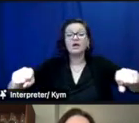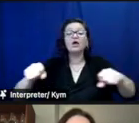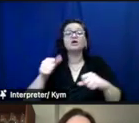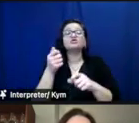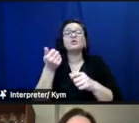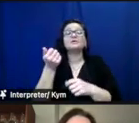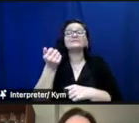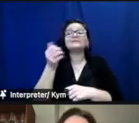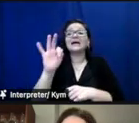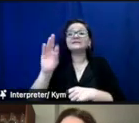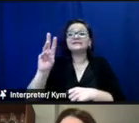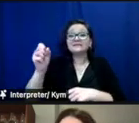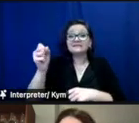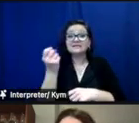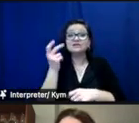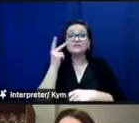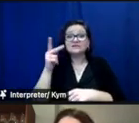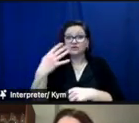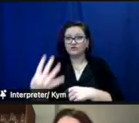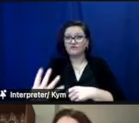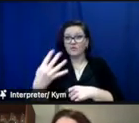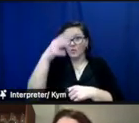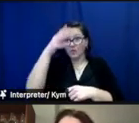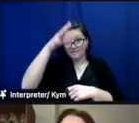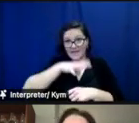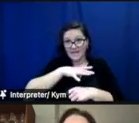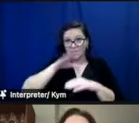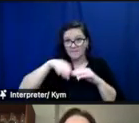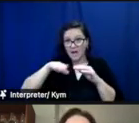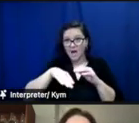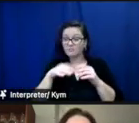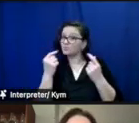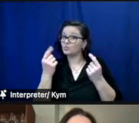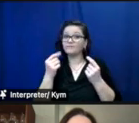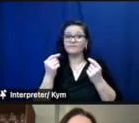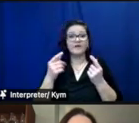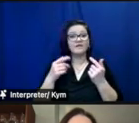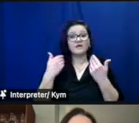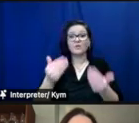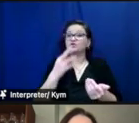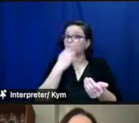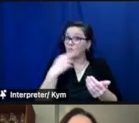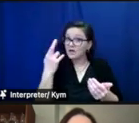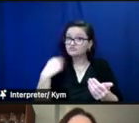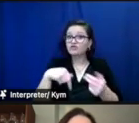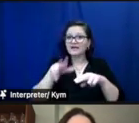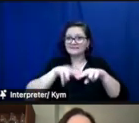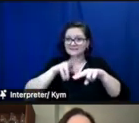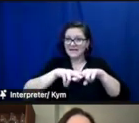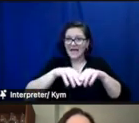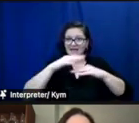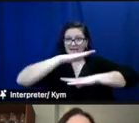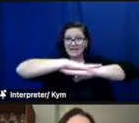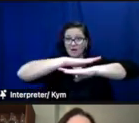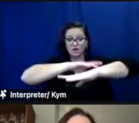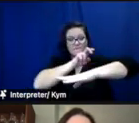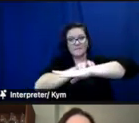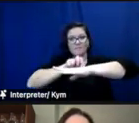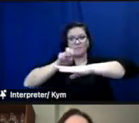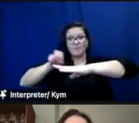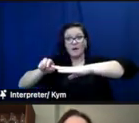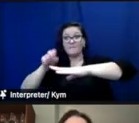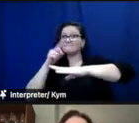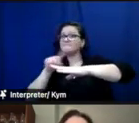these four young men at the bottom, they went and sat at a Woolworths counter that was for whites only. Right, that was for whites only. And